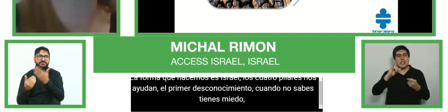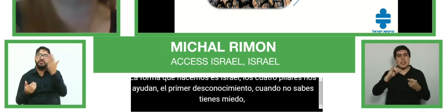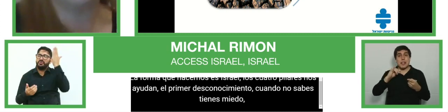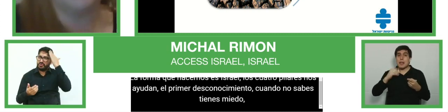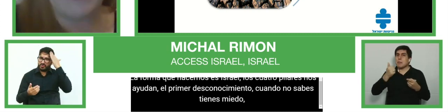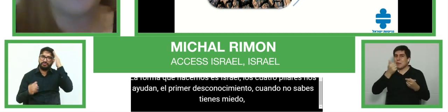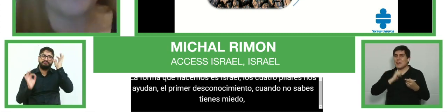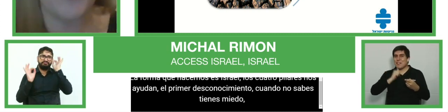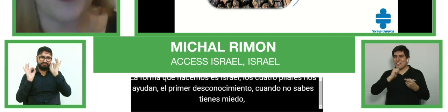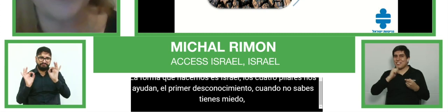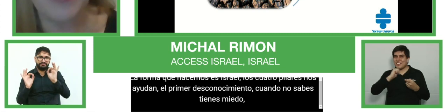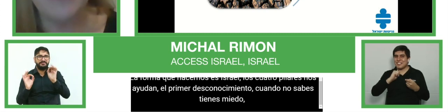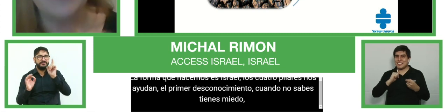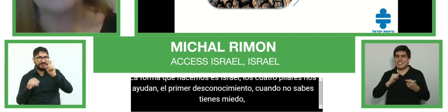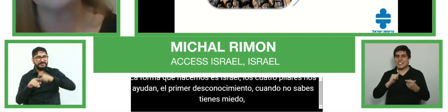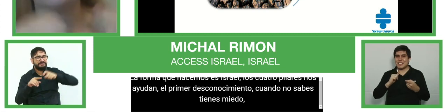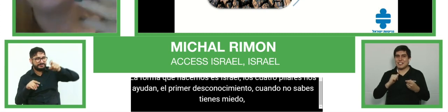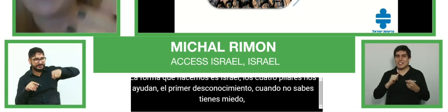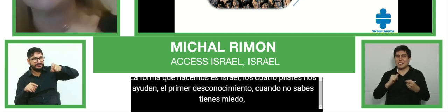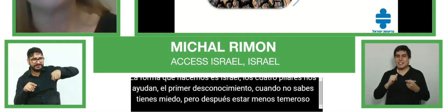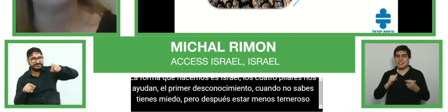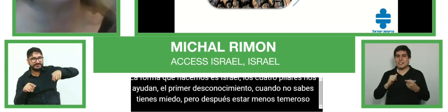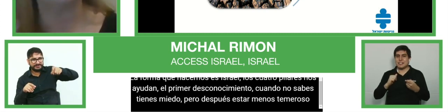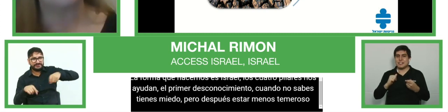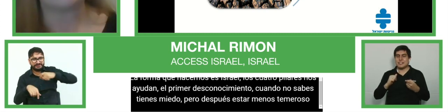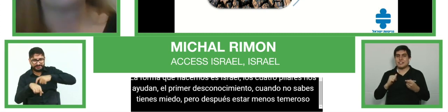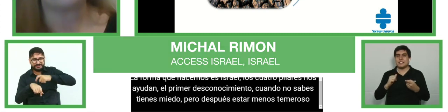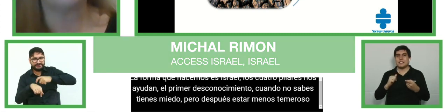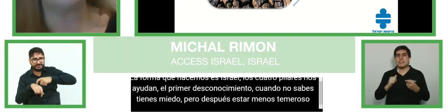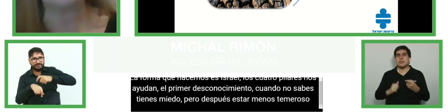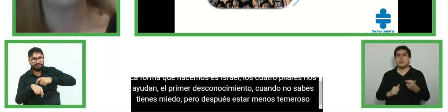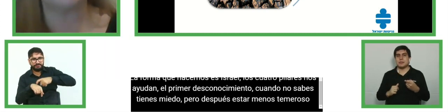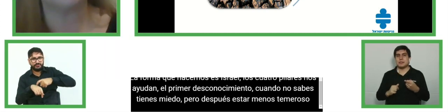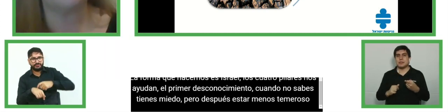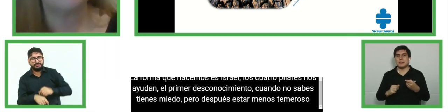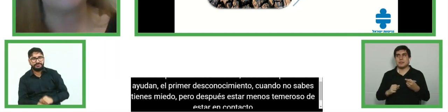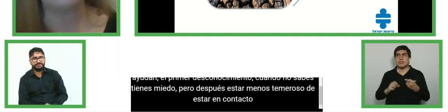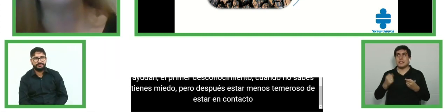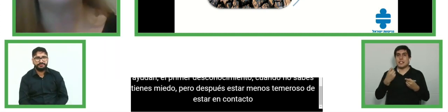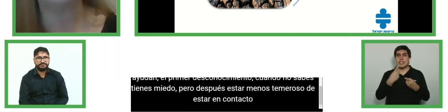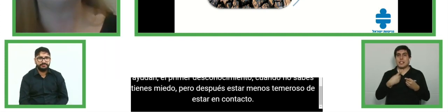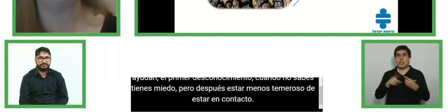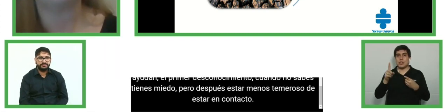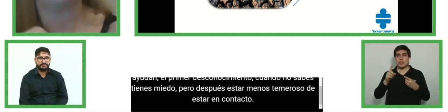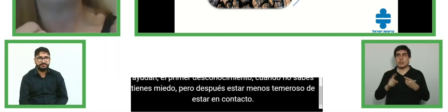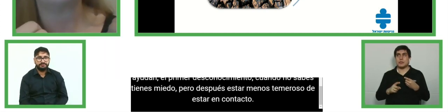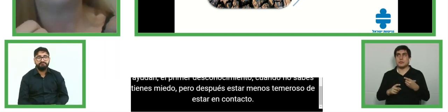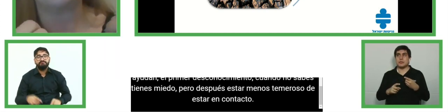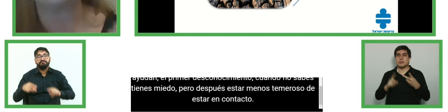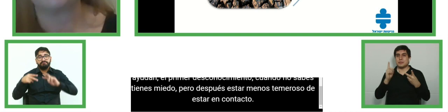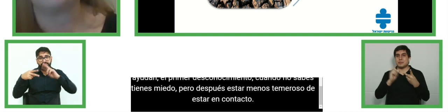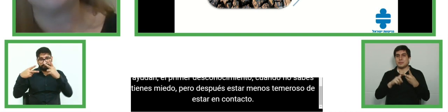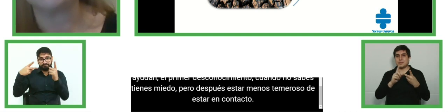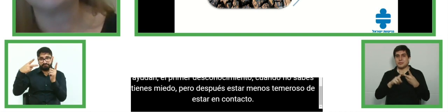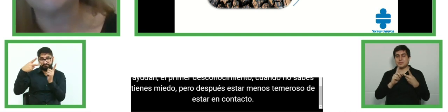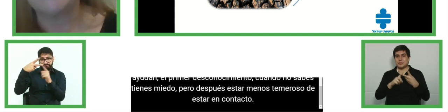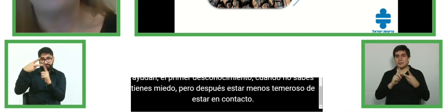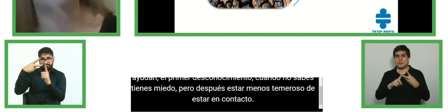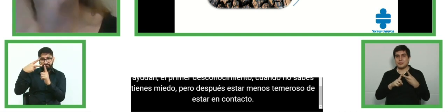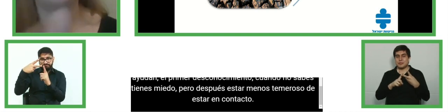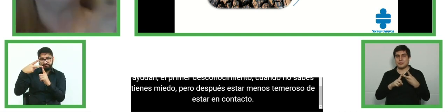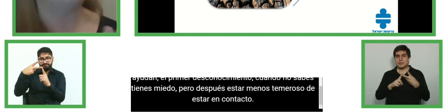click, the next pillar is the experience. Or you know what, here it's the getting to know the person